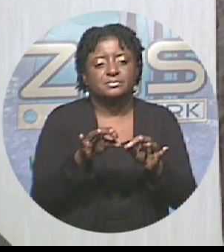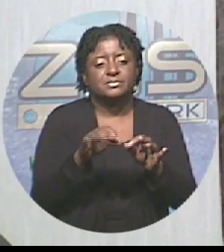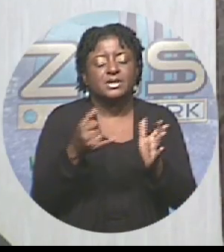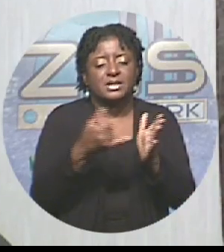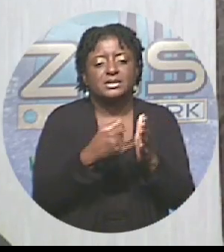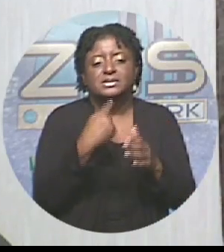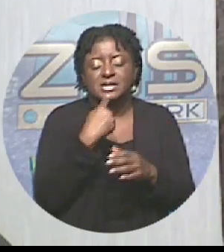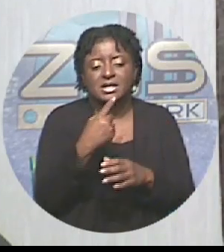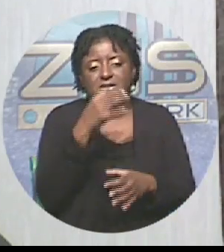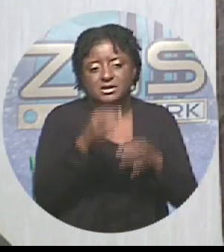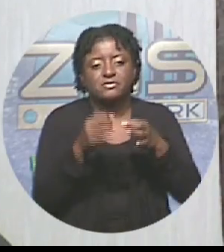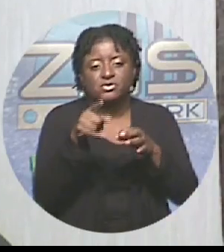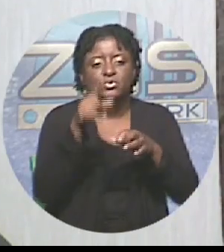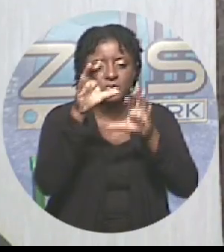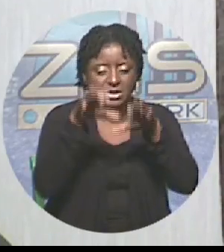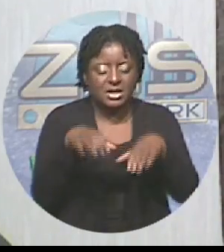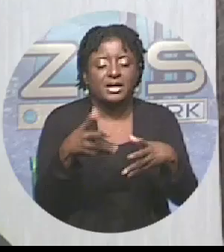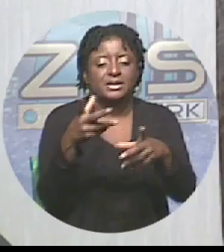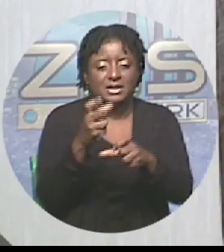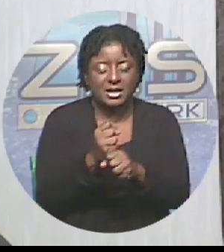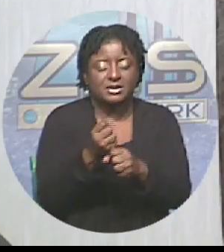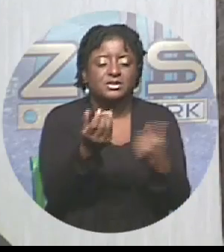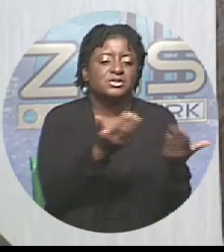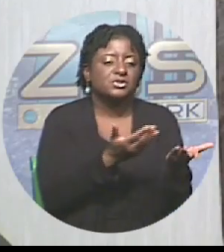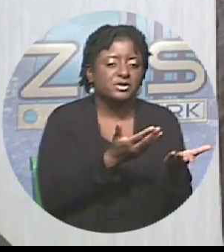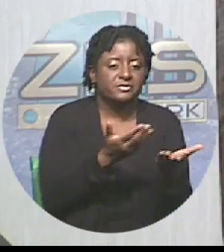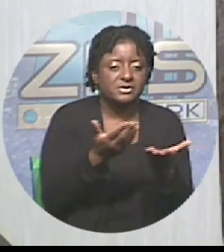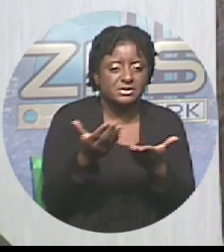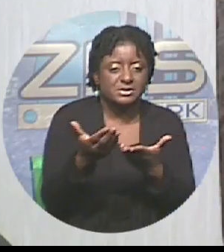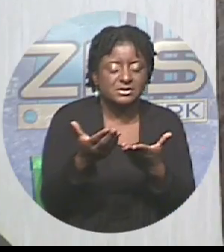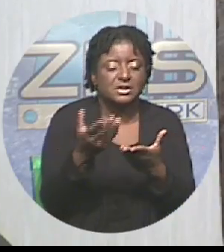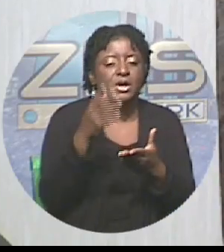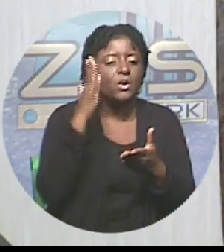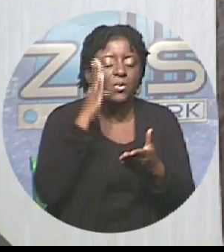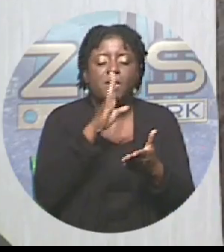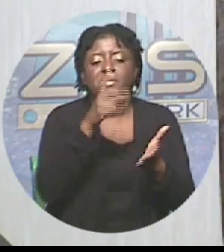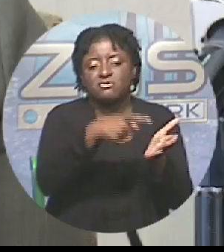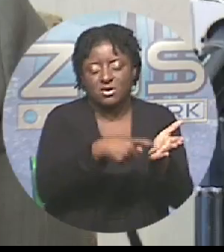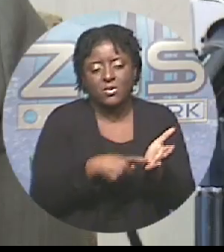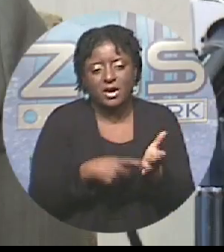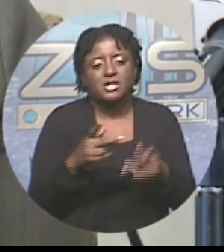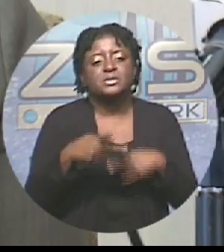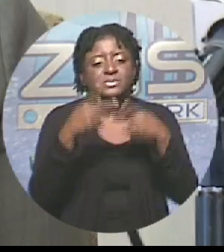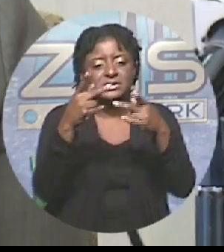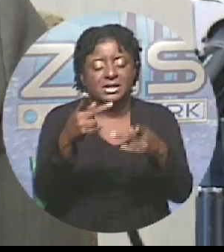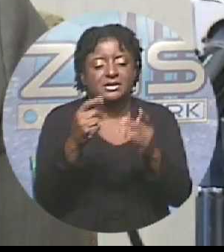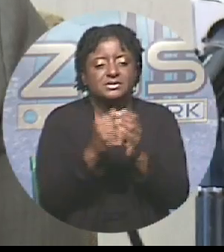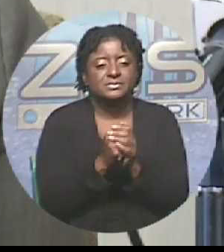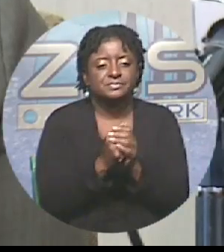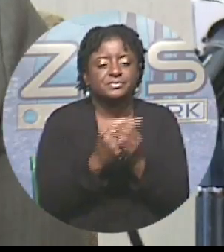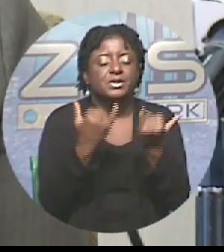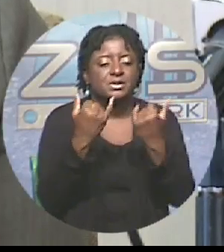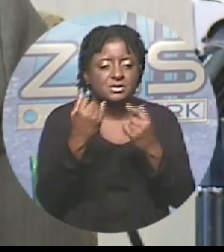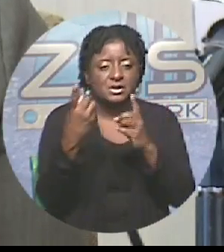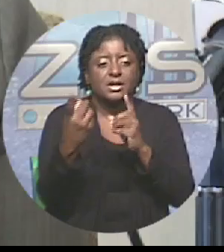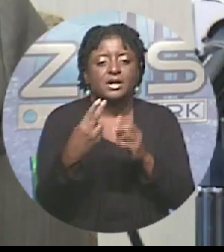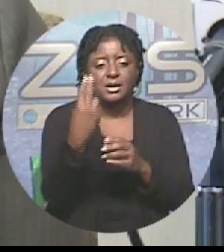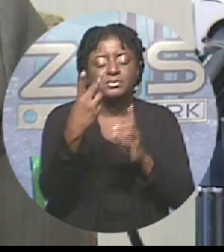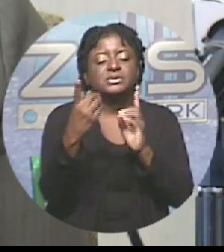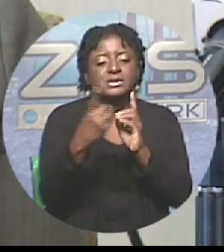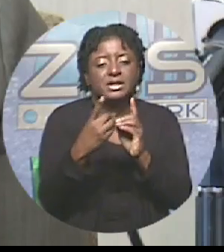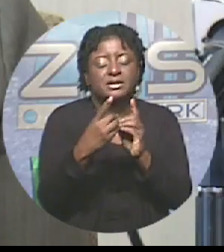to National Health Insurance Services and will be required on presentation. To date, NIB officials have